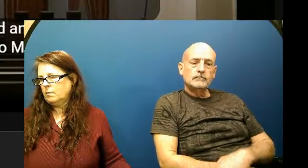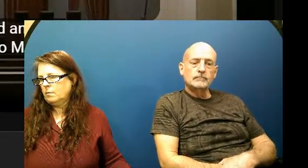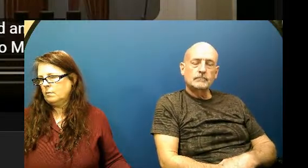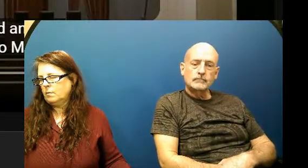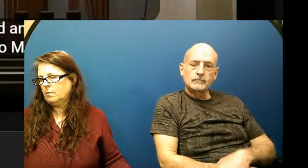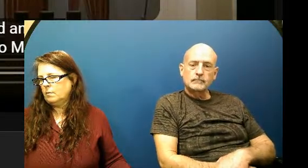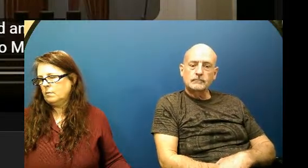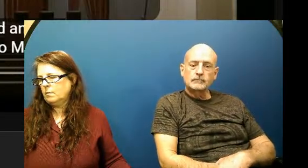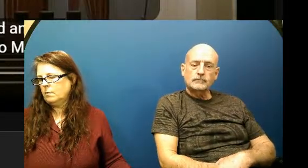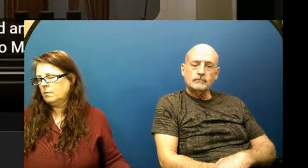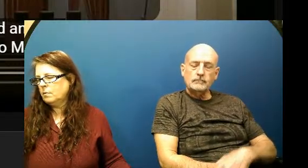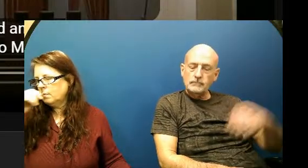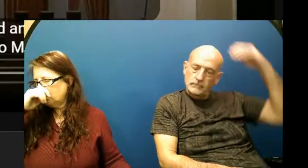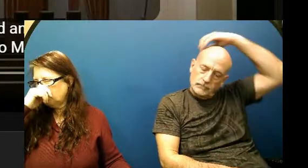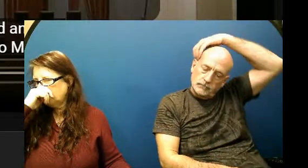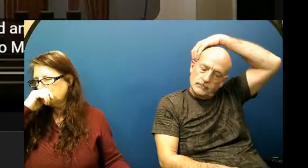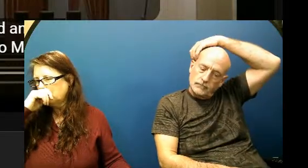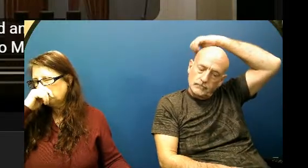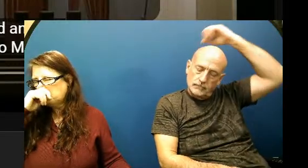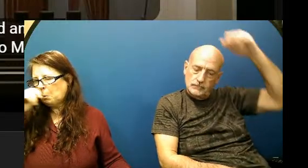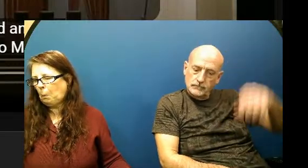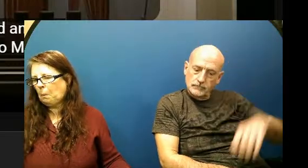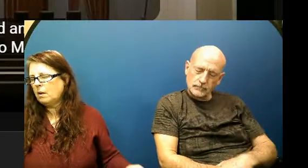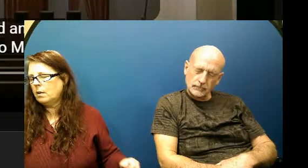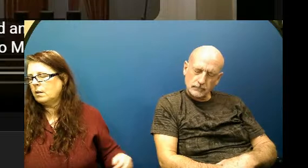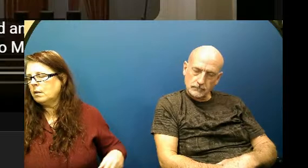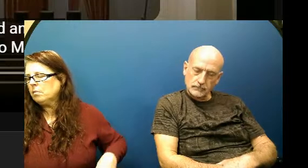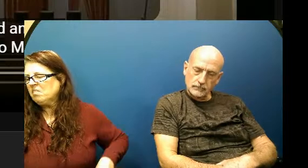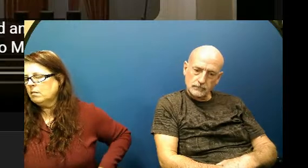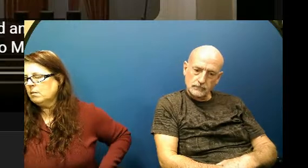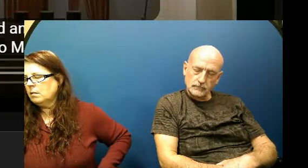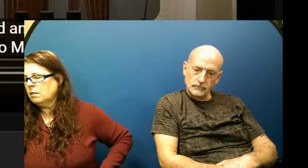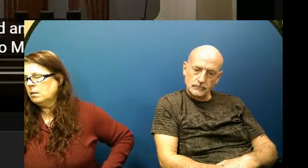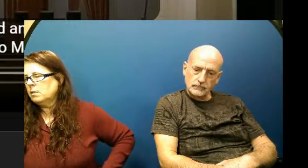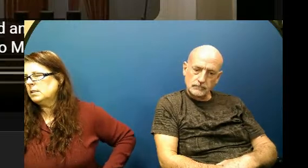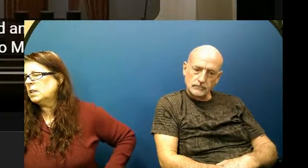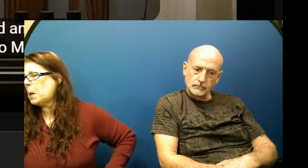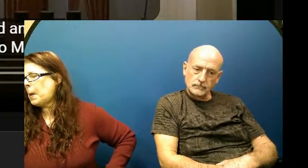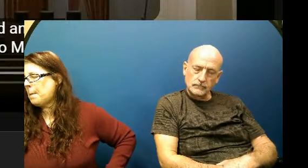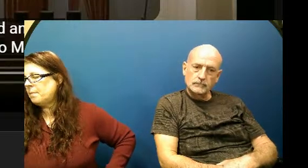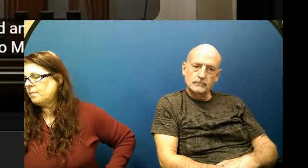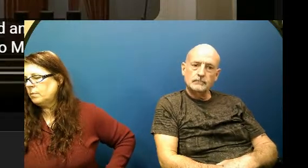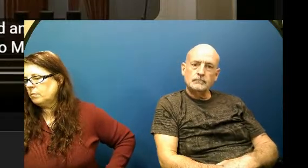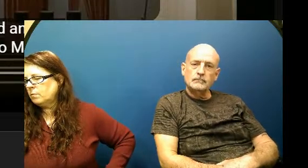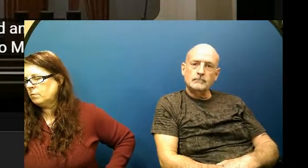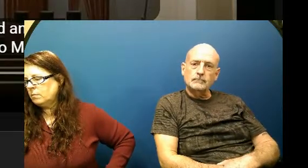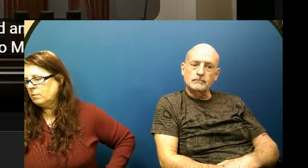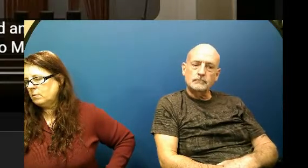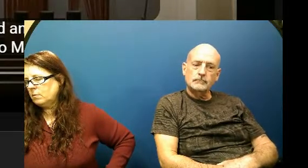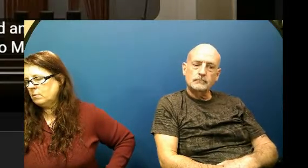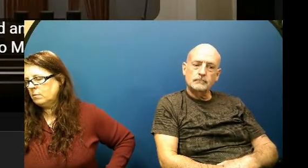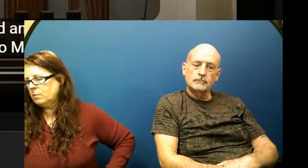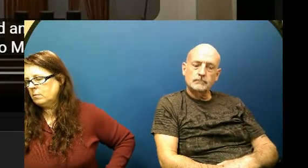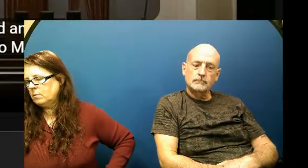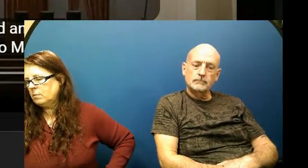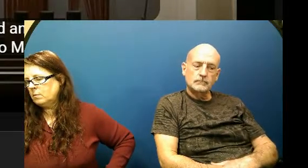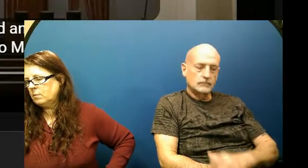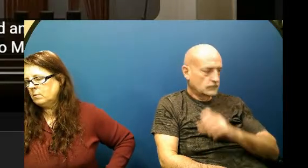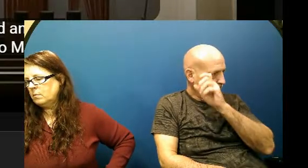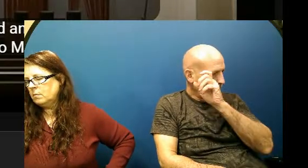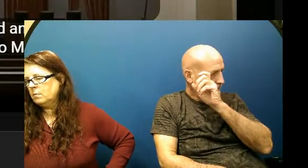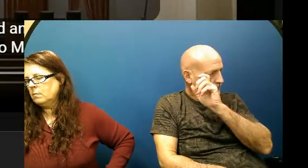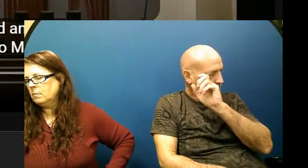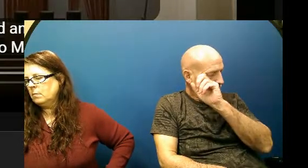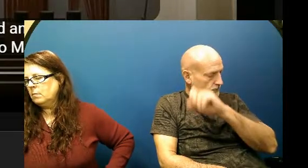particular viewpoints. So it's not enough that the law is regulating in the space that involves content in some way. You have to have this motive